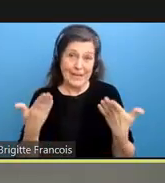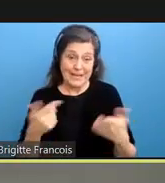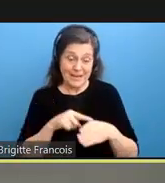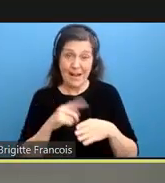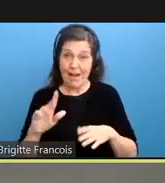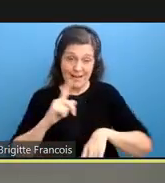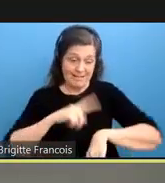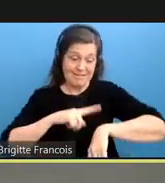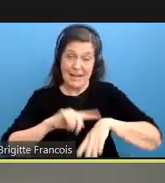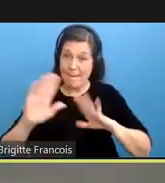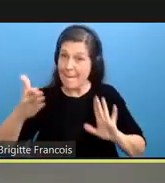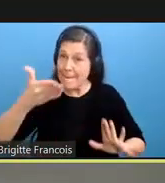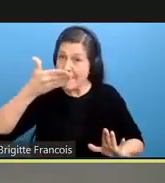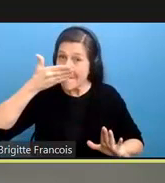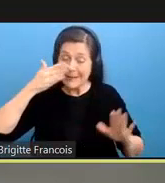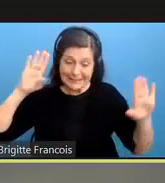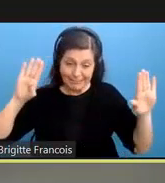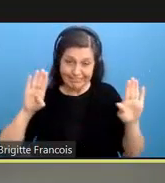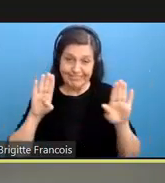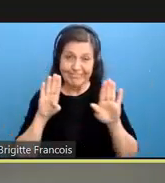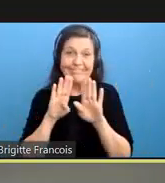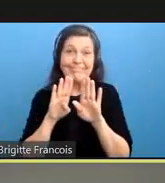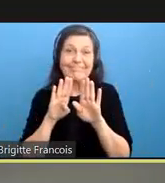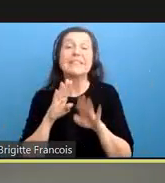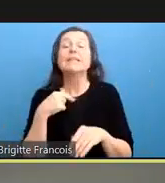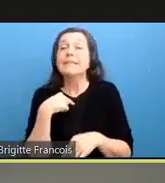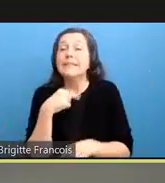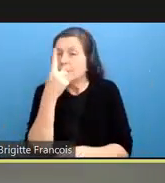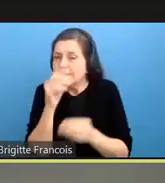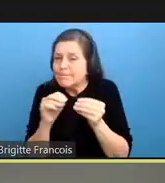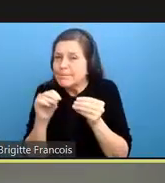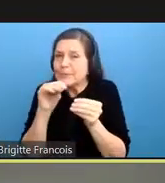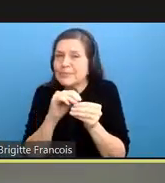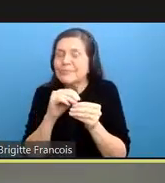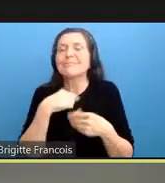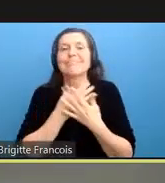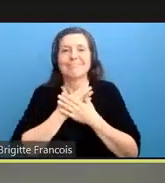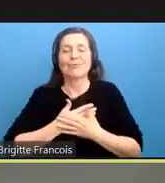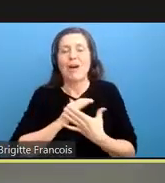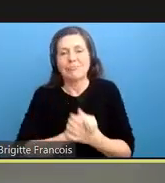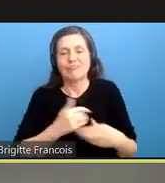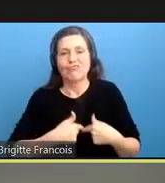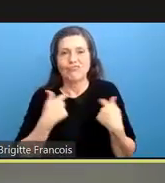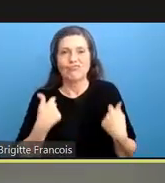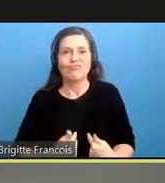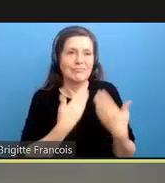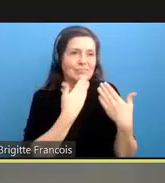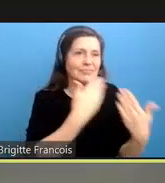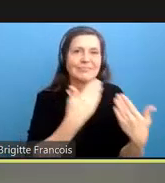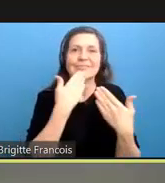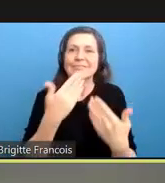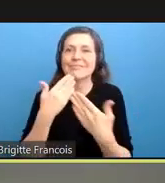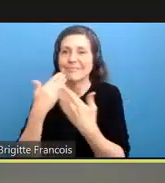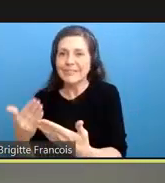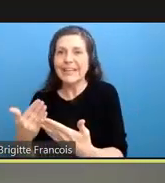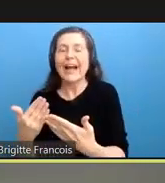the end of our time, so it just leaves me with the opportunity to thank you all again. Thank you very much to our 2